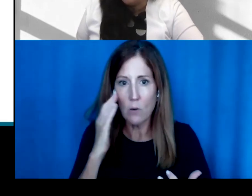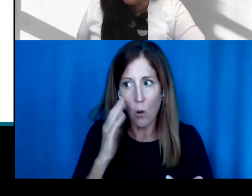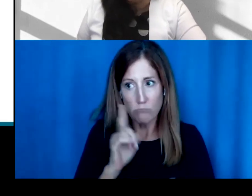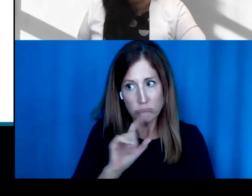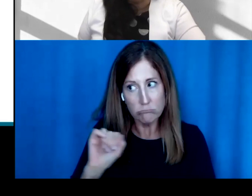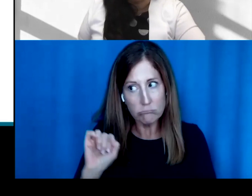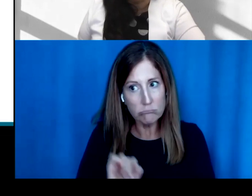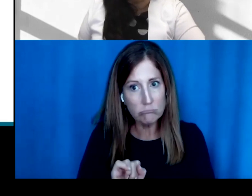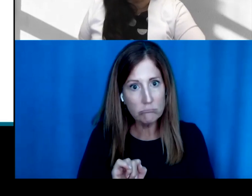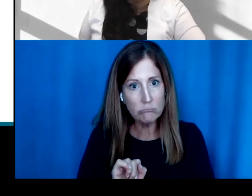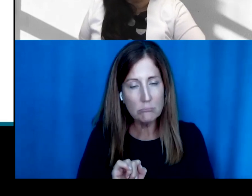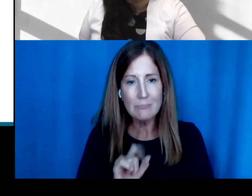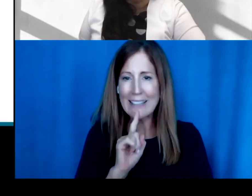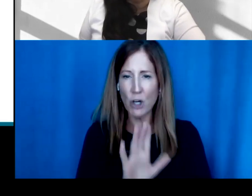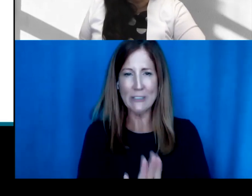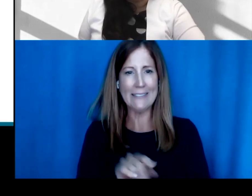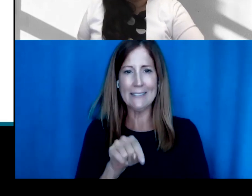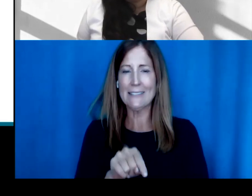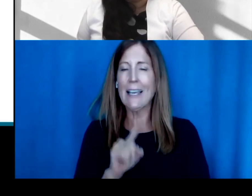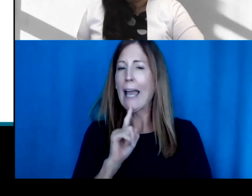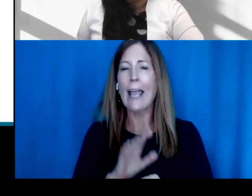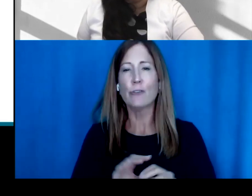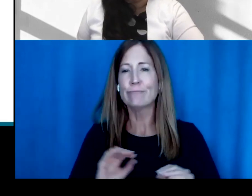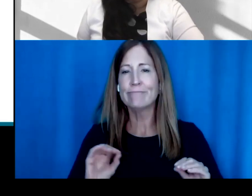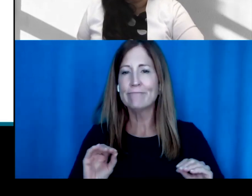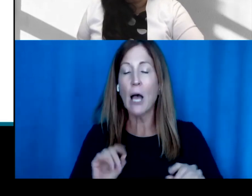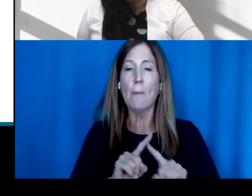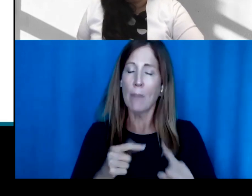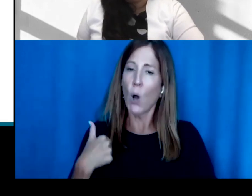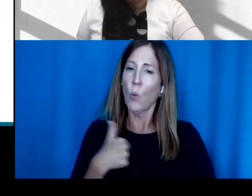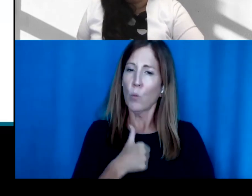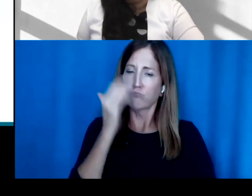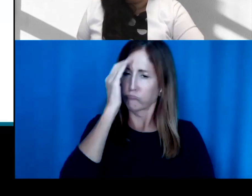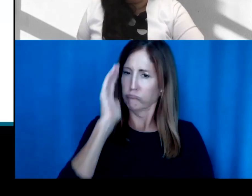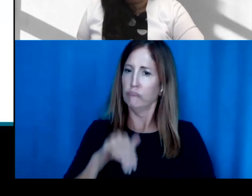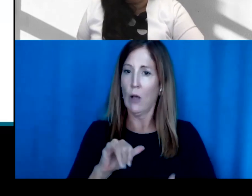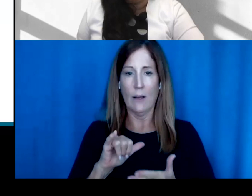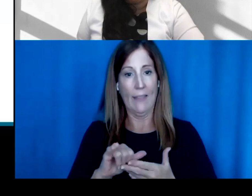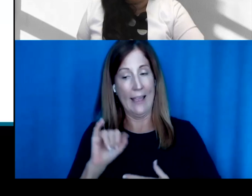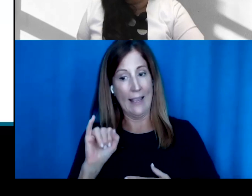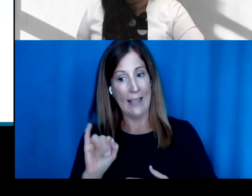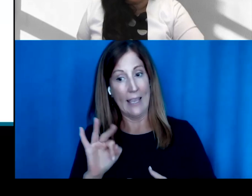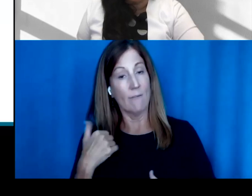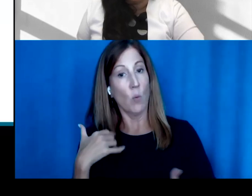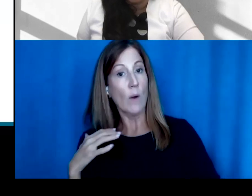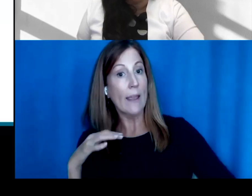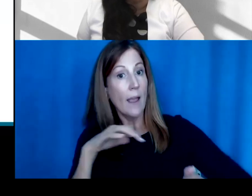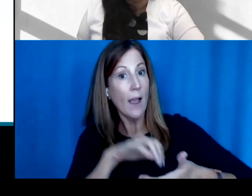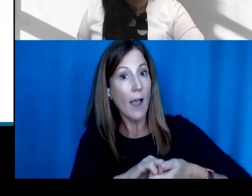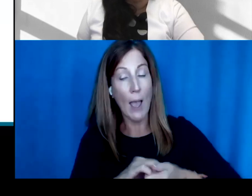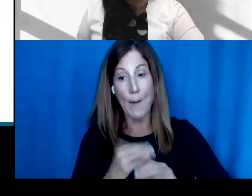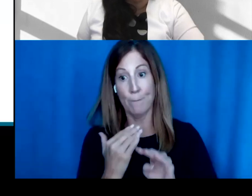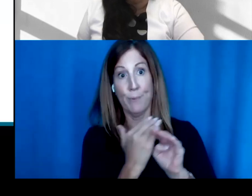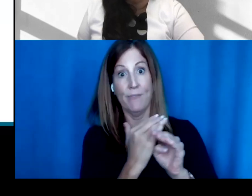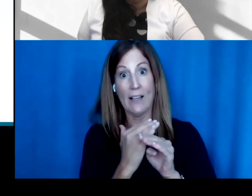There are not ever any guarantees, but we have a pretty good sense that if we engage in prevention